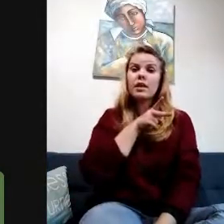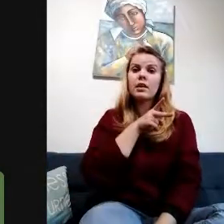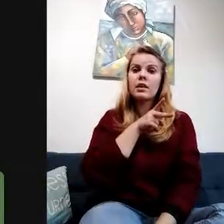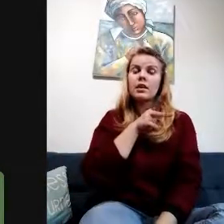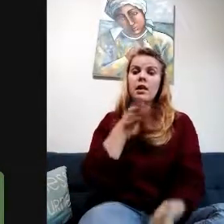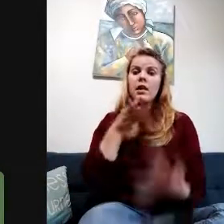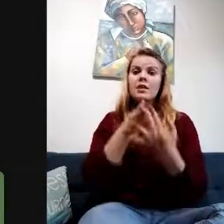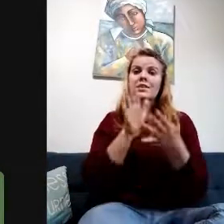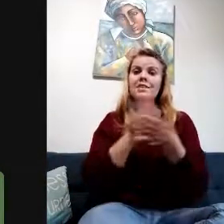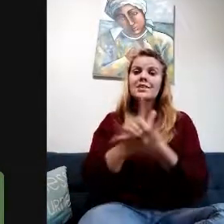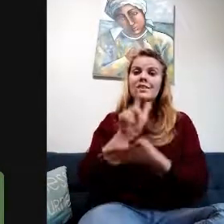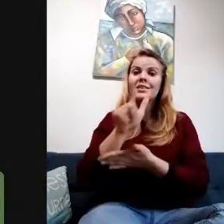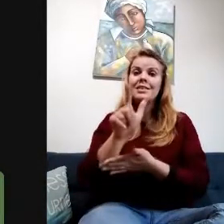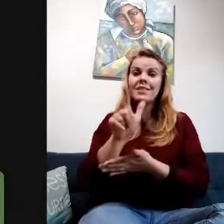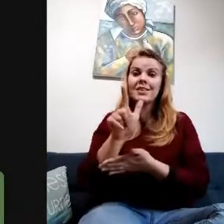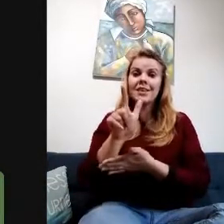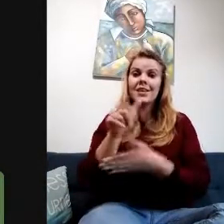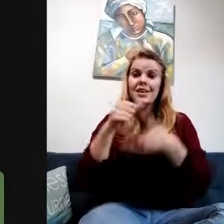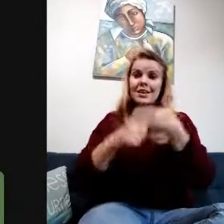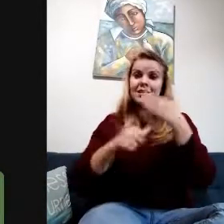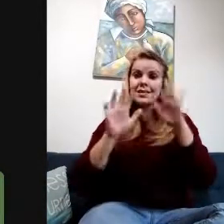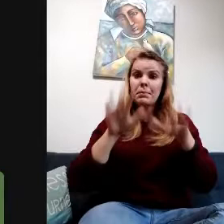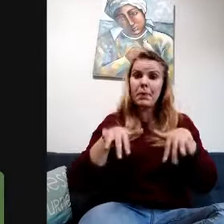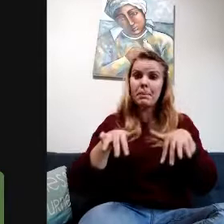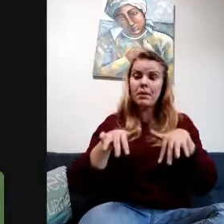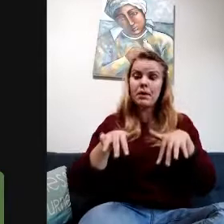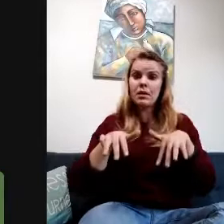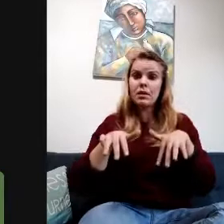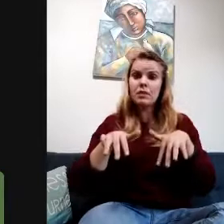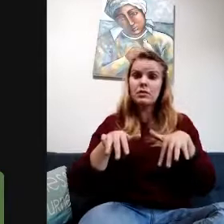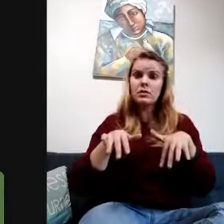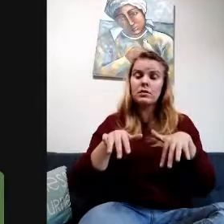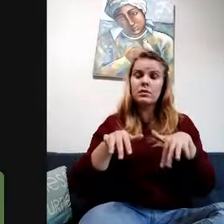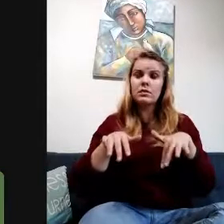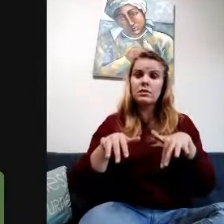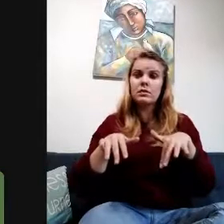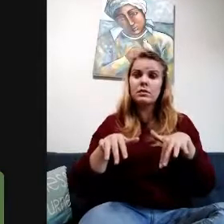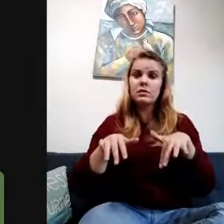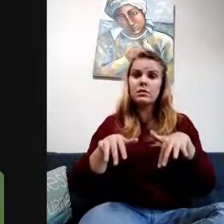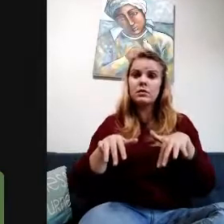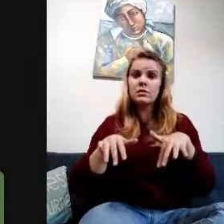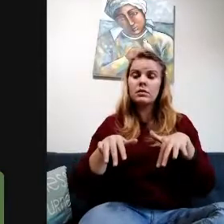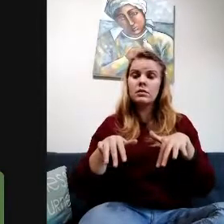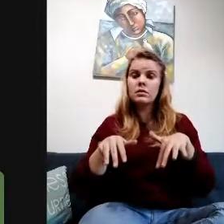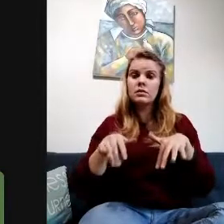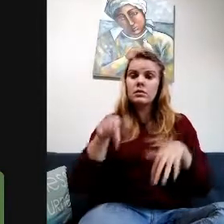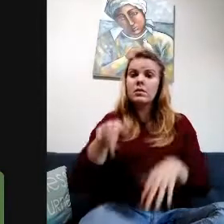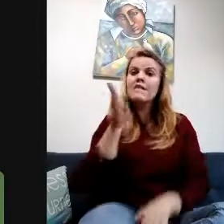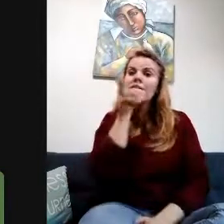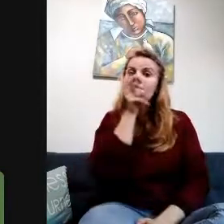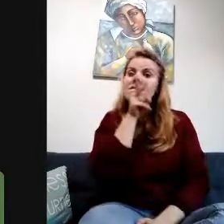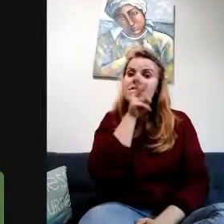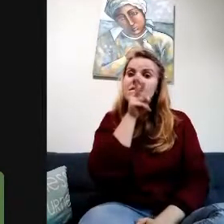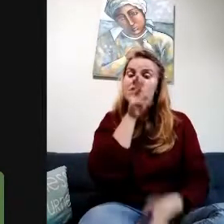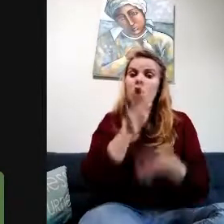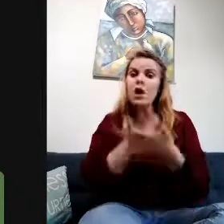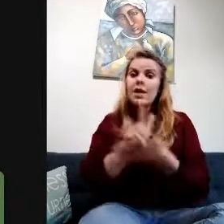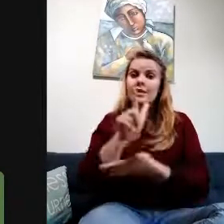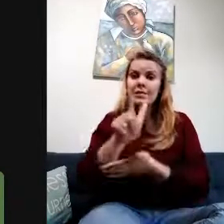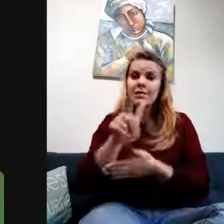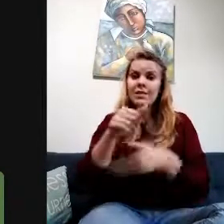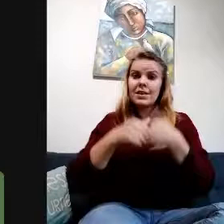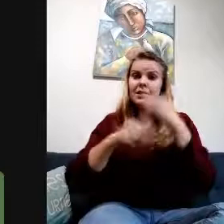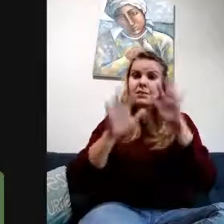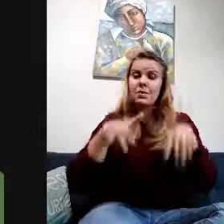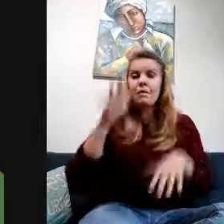17th of September. I don't know if that is actually necessarily Friday the 17th at 5 p.m.